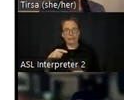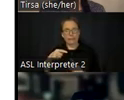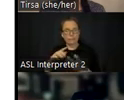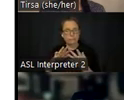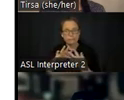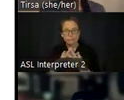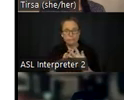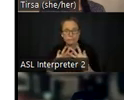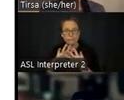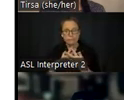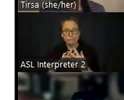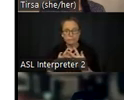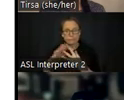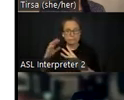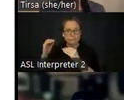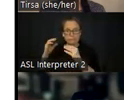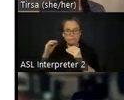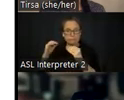detail.